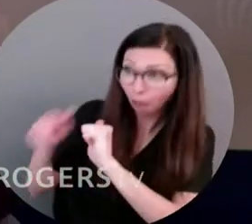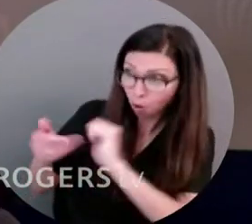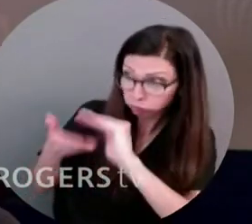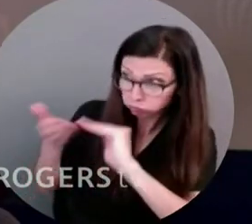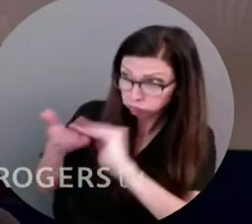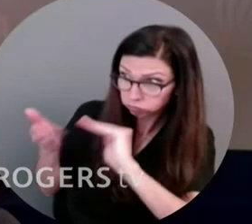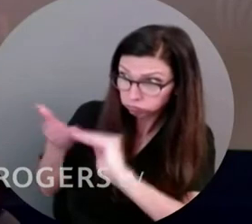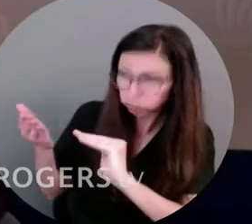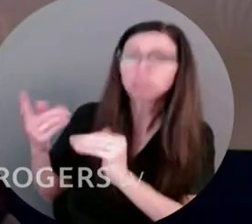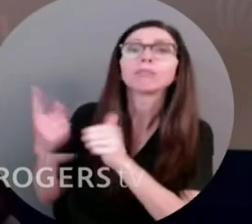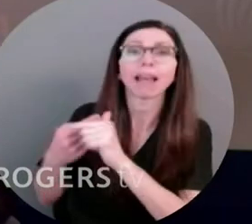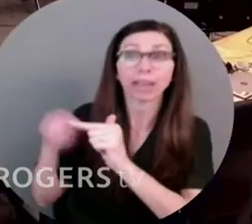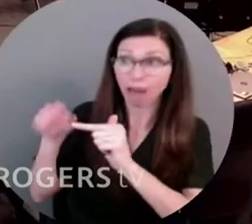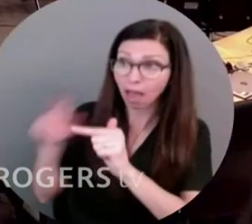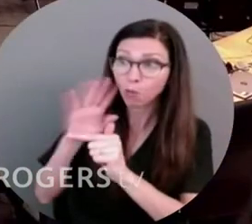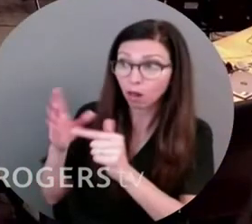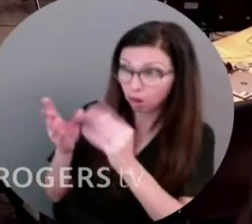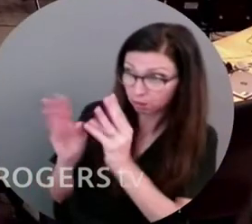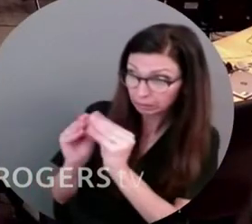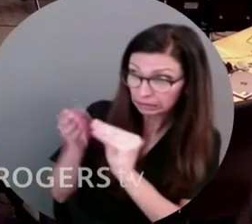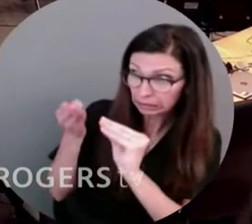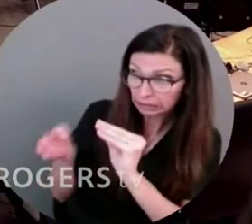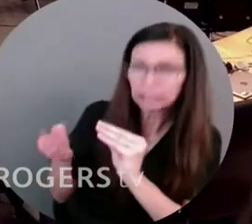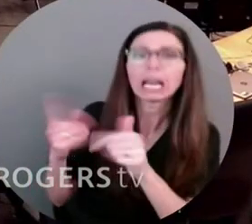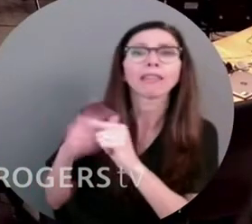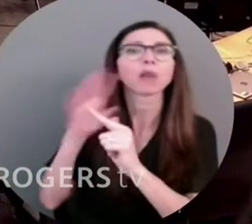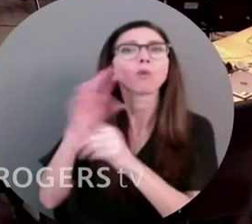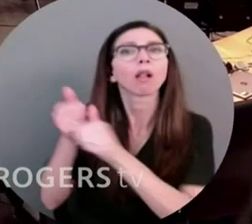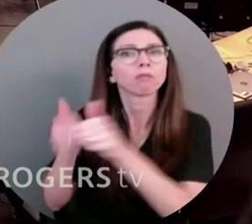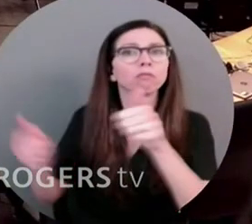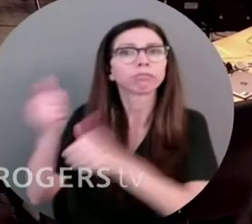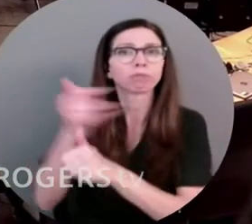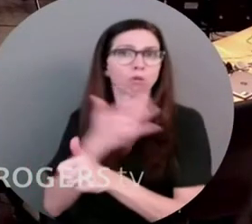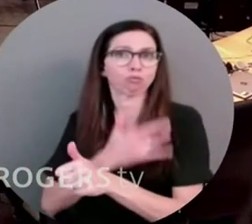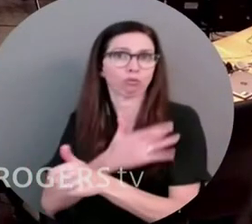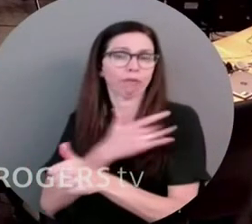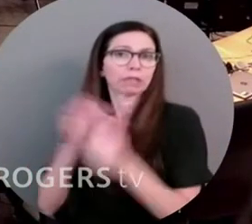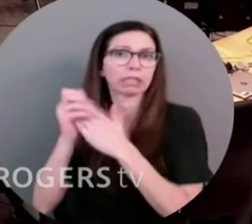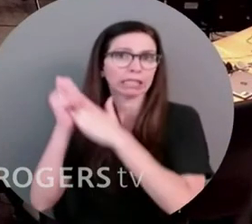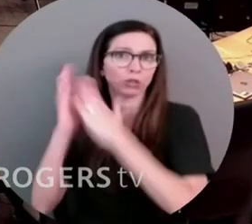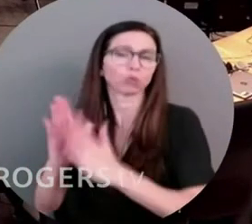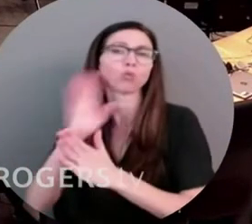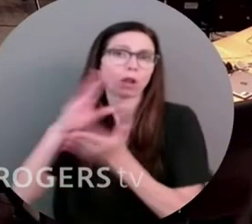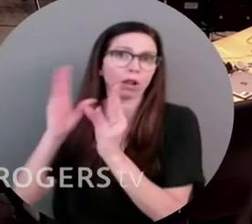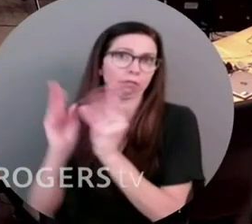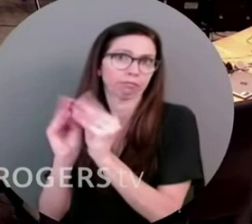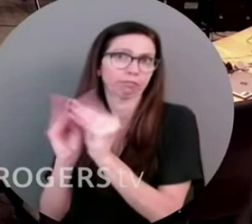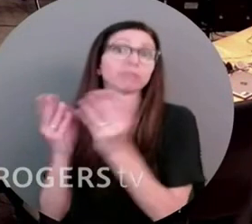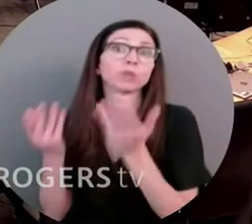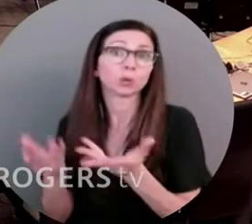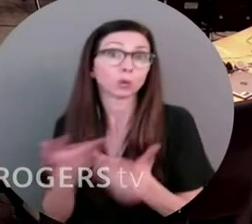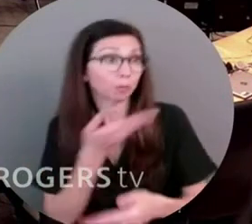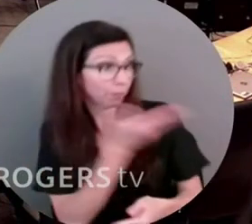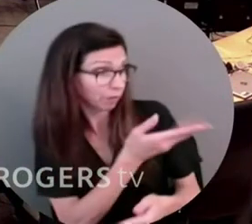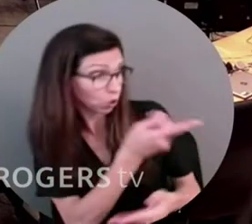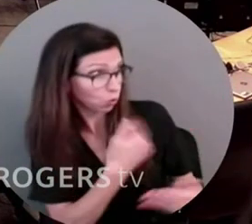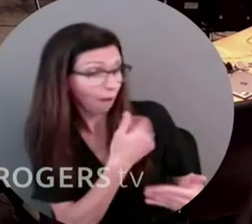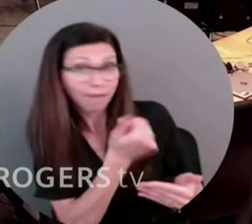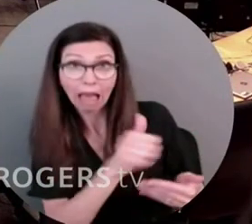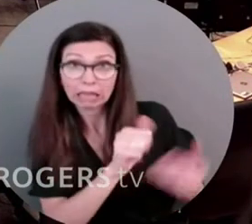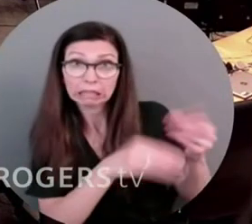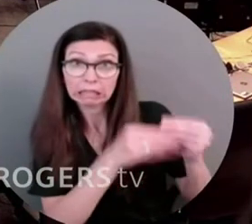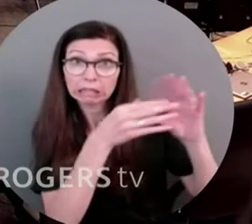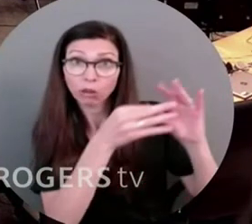province. Dr. Etches, did you have any comments on the regional approach? Because it's a challenge for us all, because on